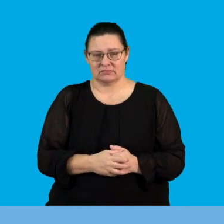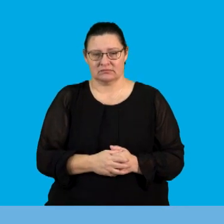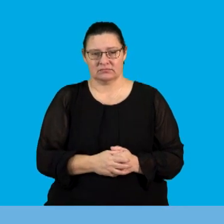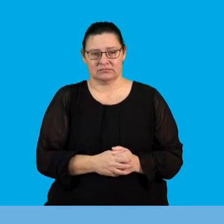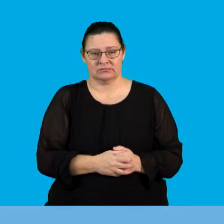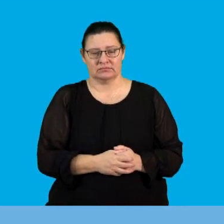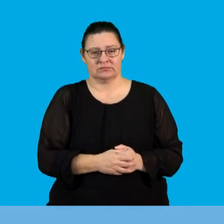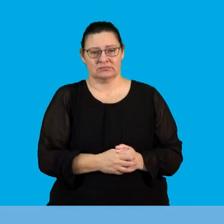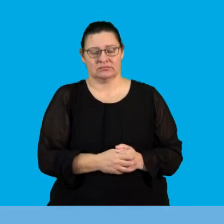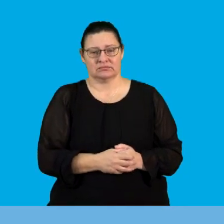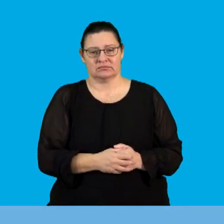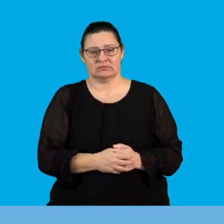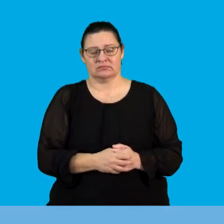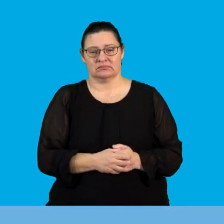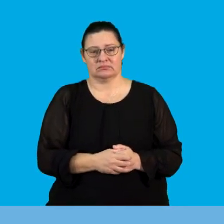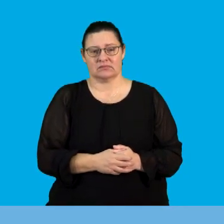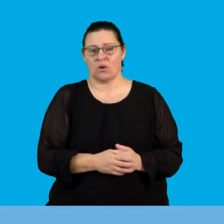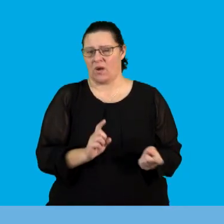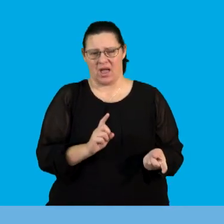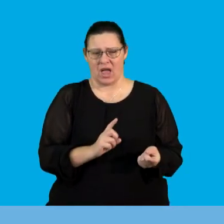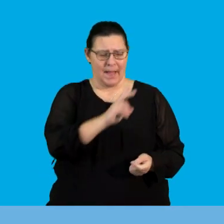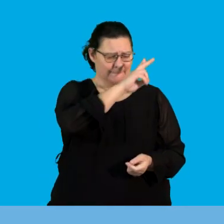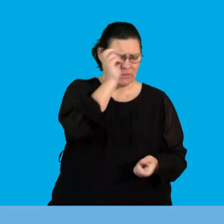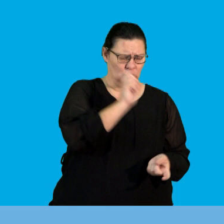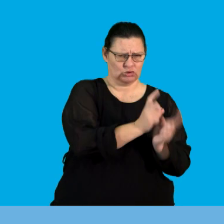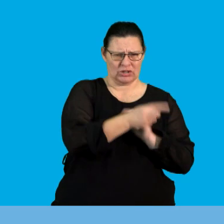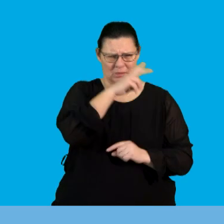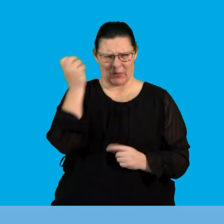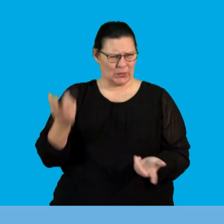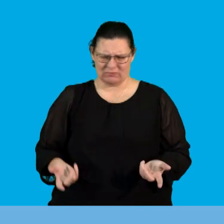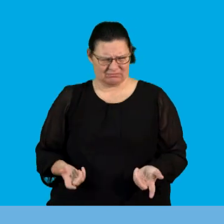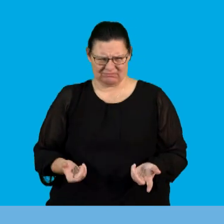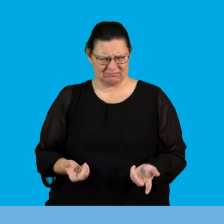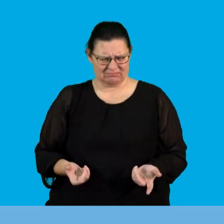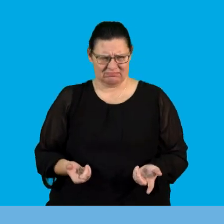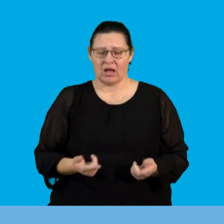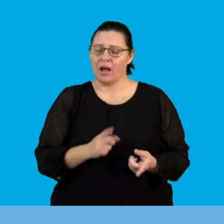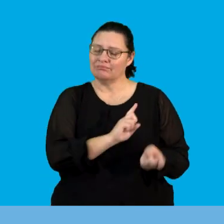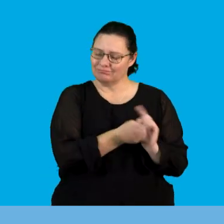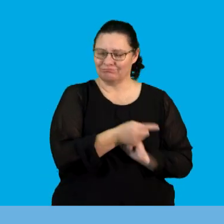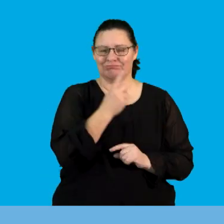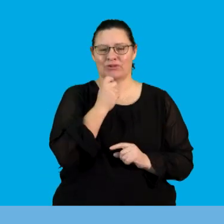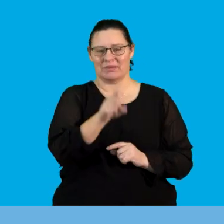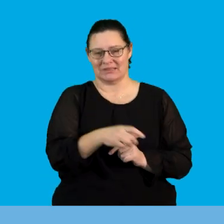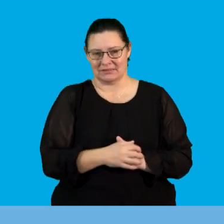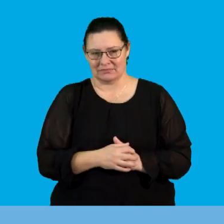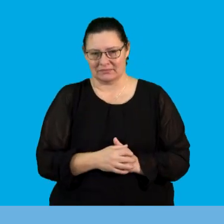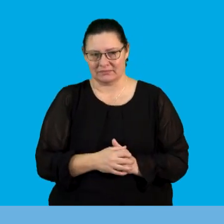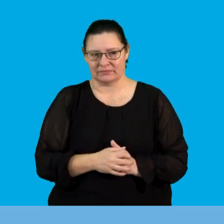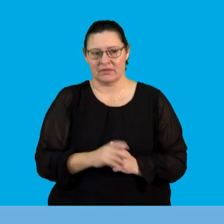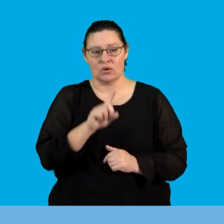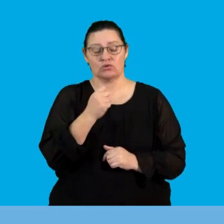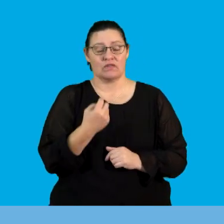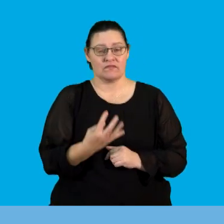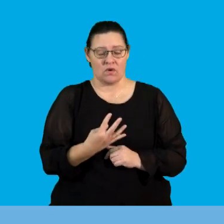statement is false, because it doesn't turn a blue litmus paper blue, it turns it red. Now